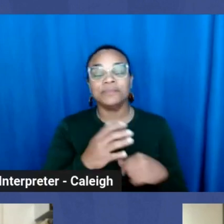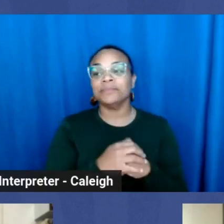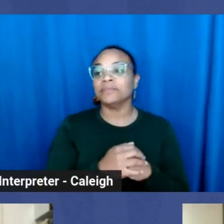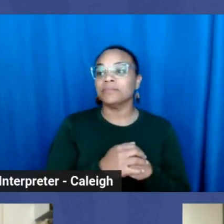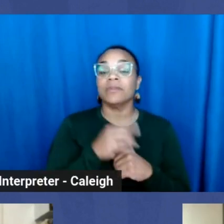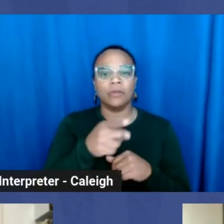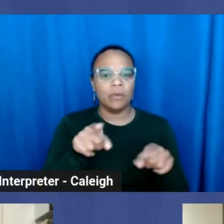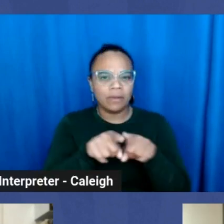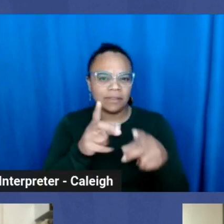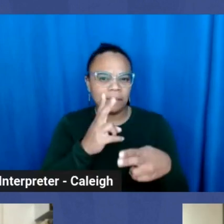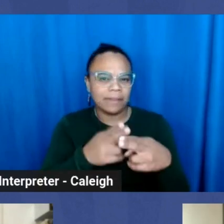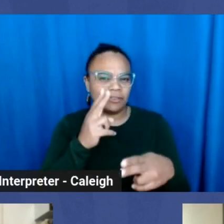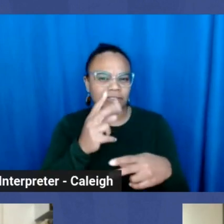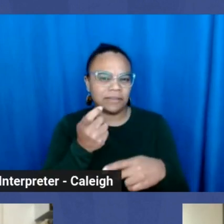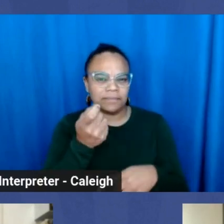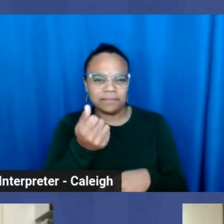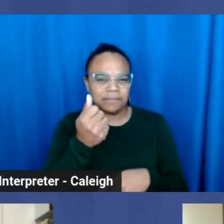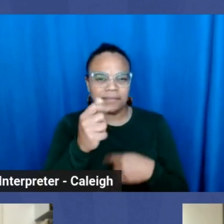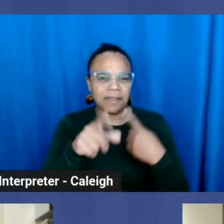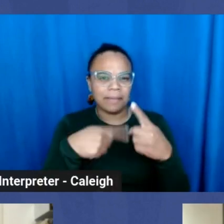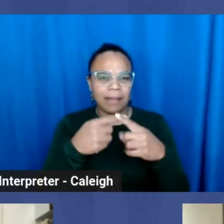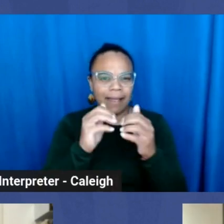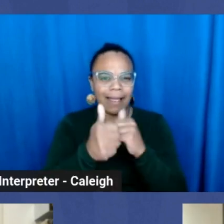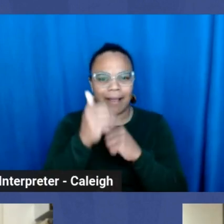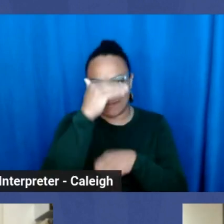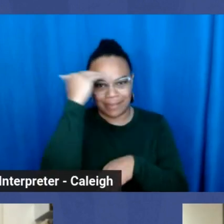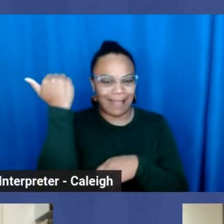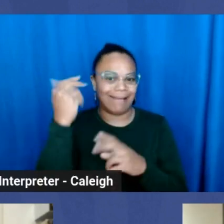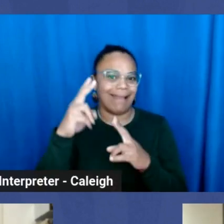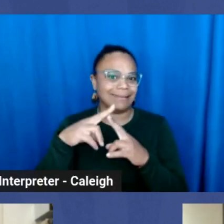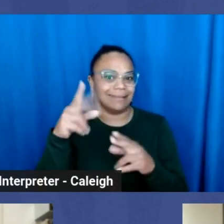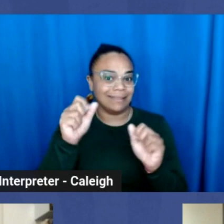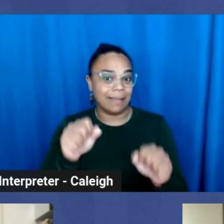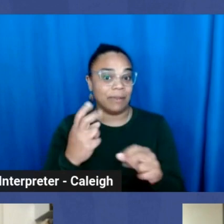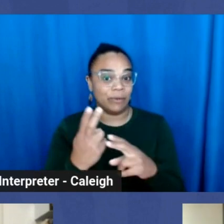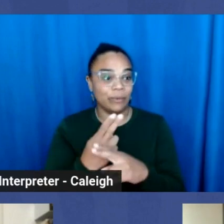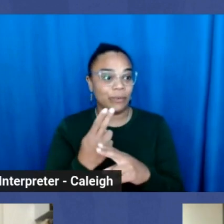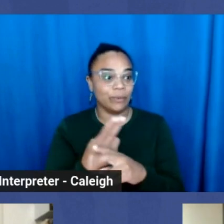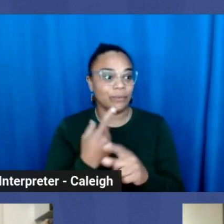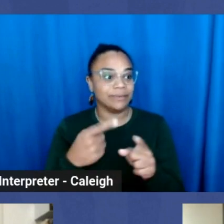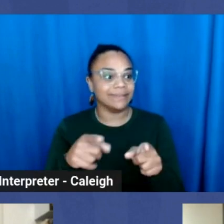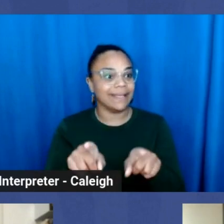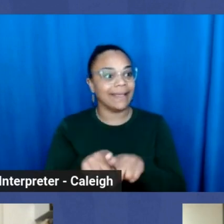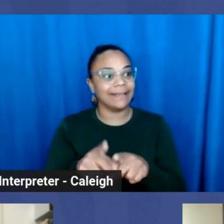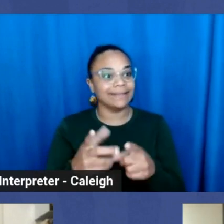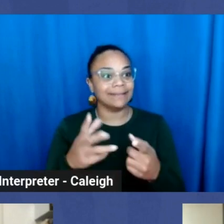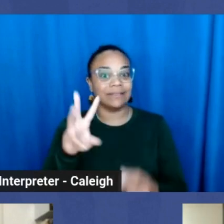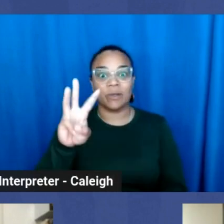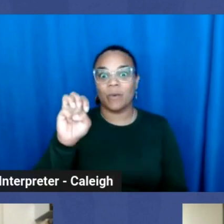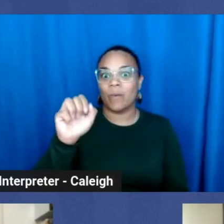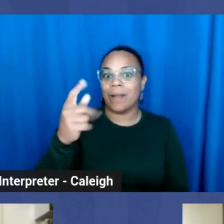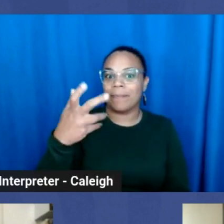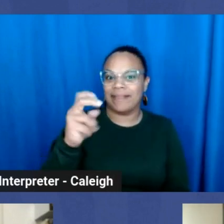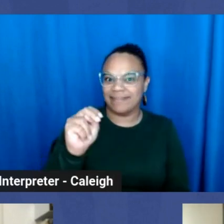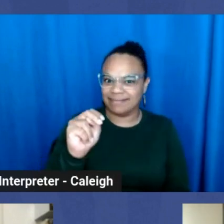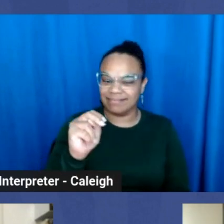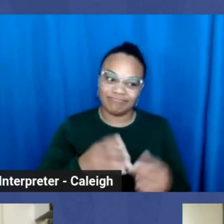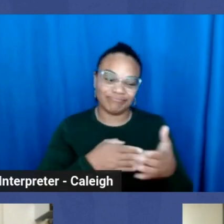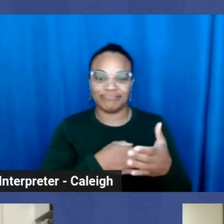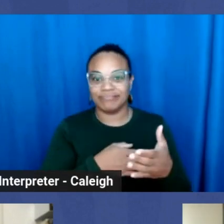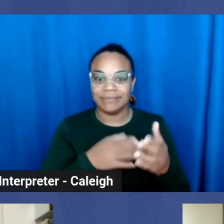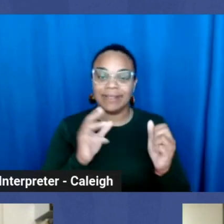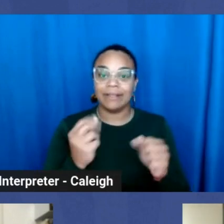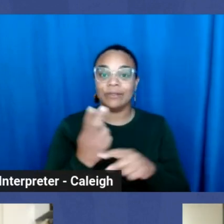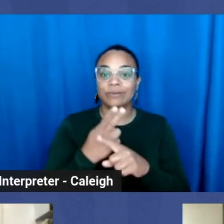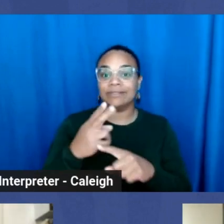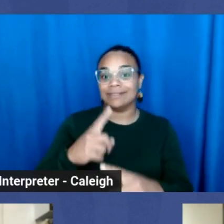on how Black excellence can be used as a weapon and using censorship as